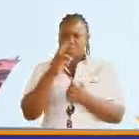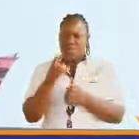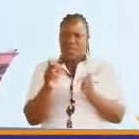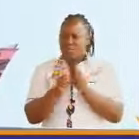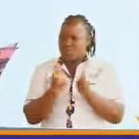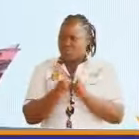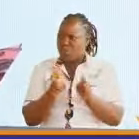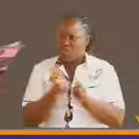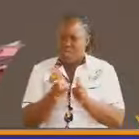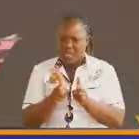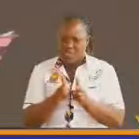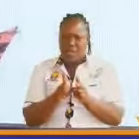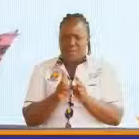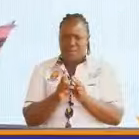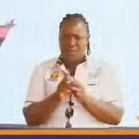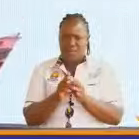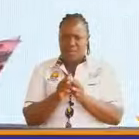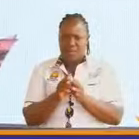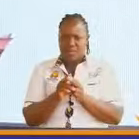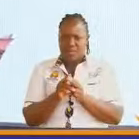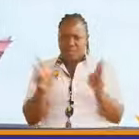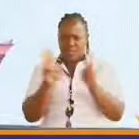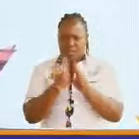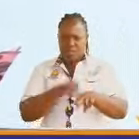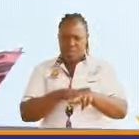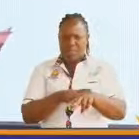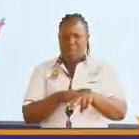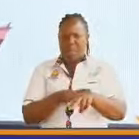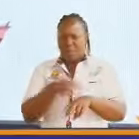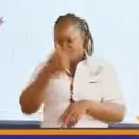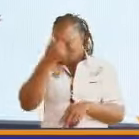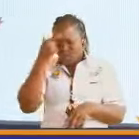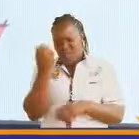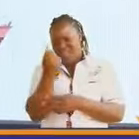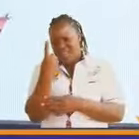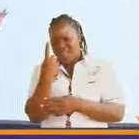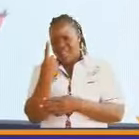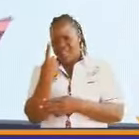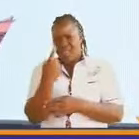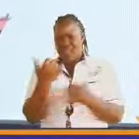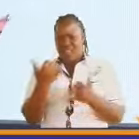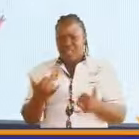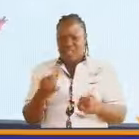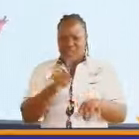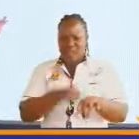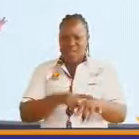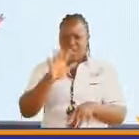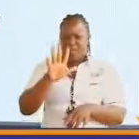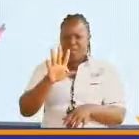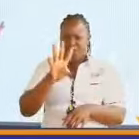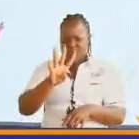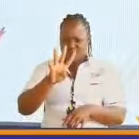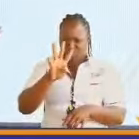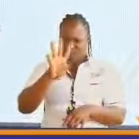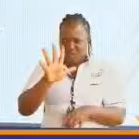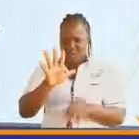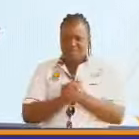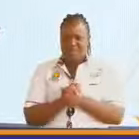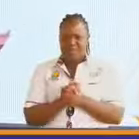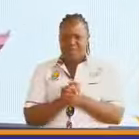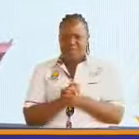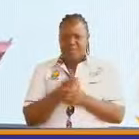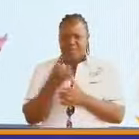very small remarks in a very short time, because I know they understand that we are now at 45 minutes out of the 48 minutes